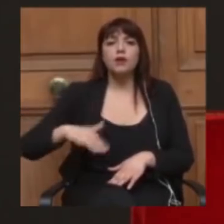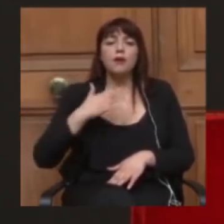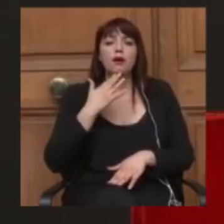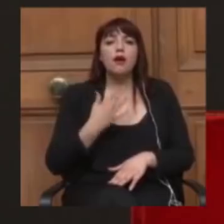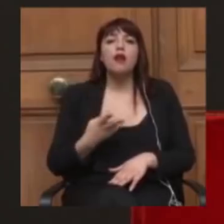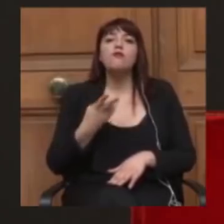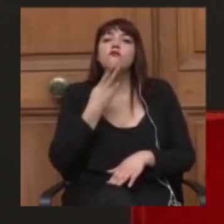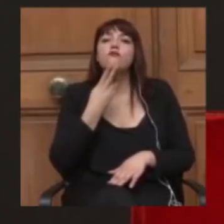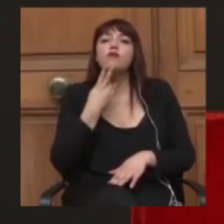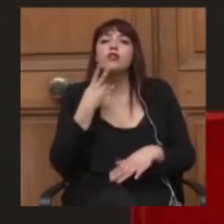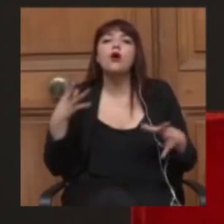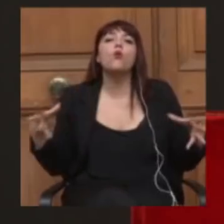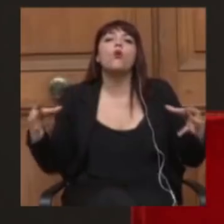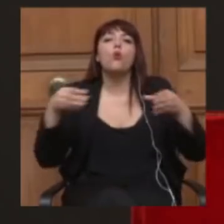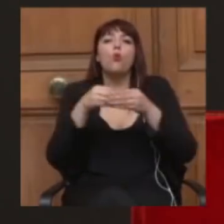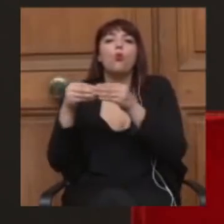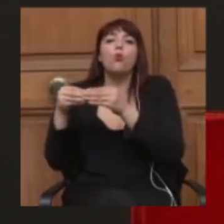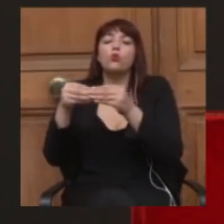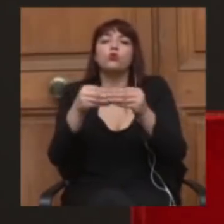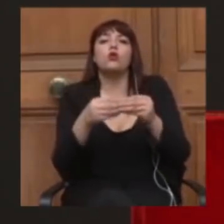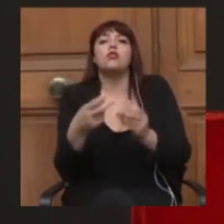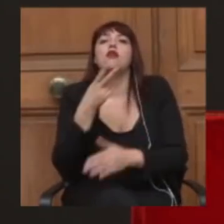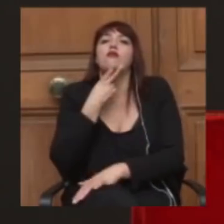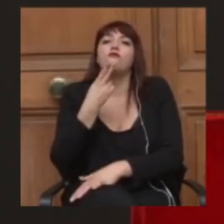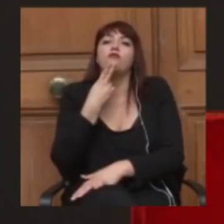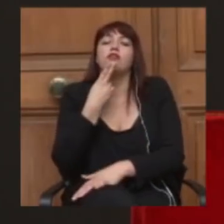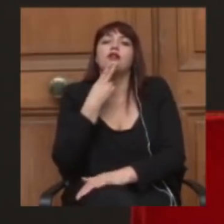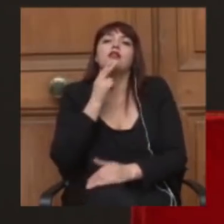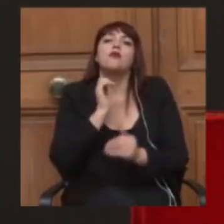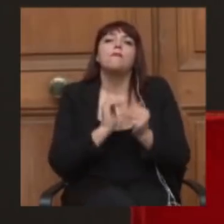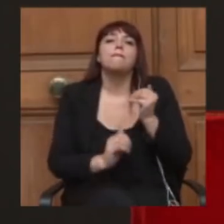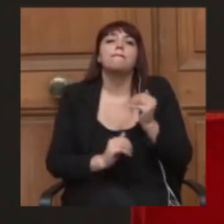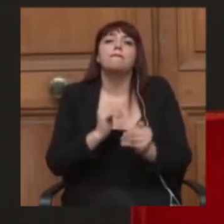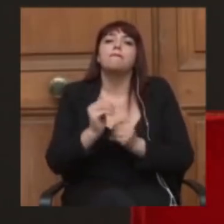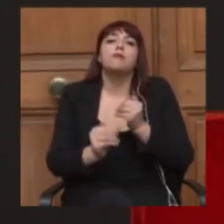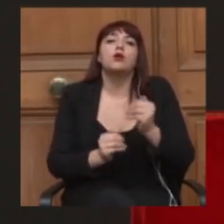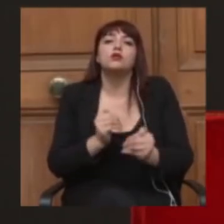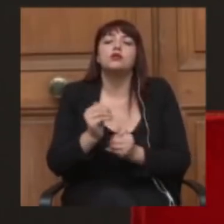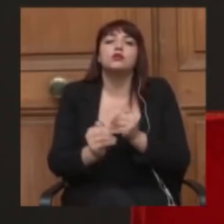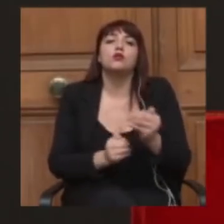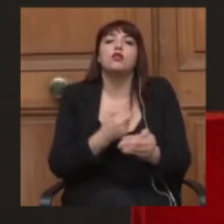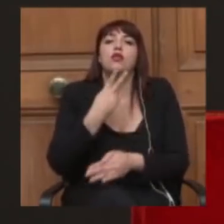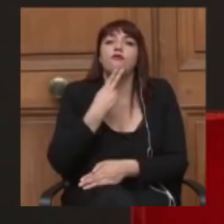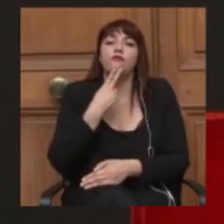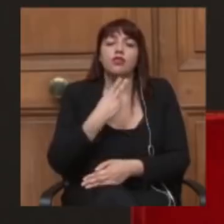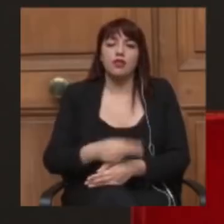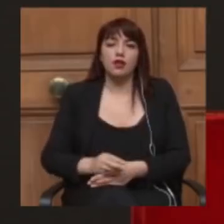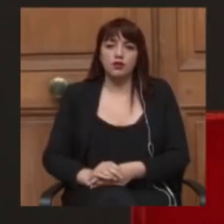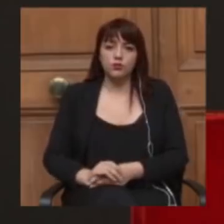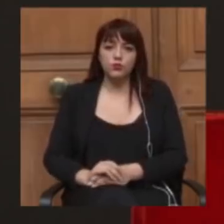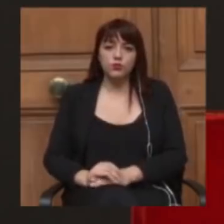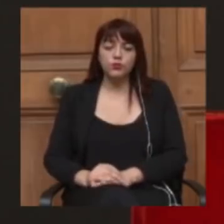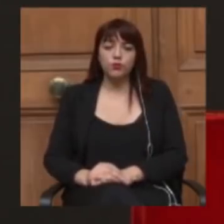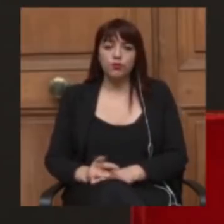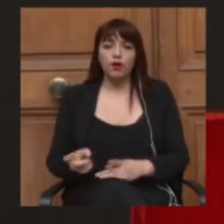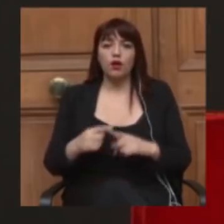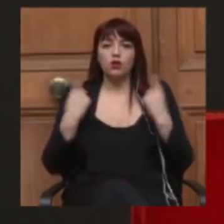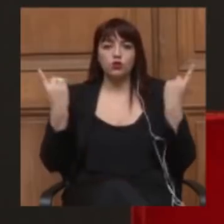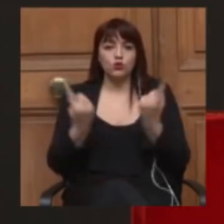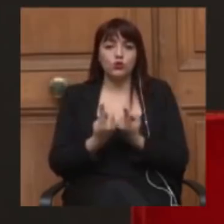lives, or living processes. We object to some lives being regarded as